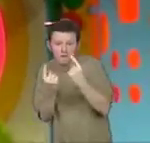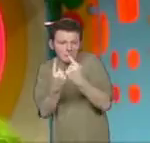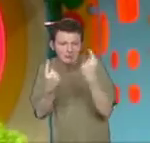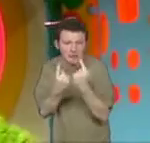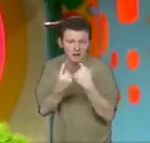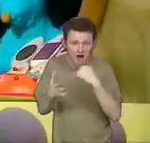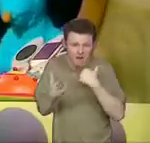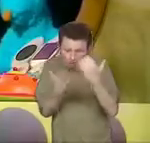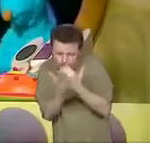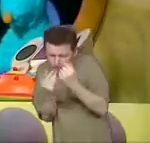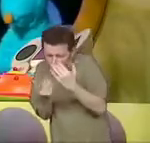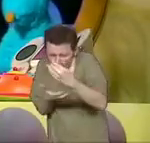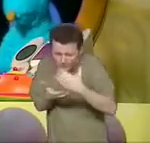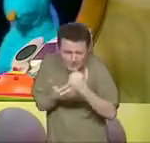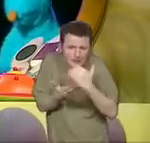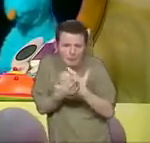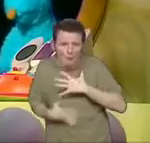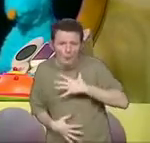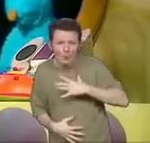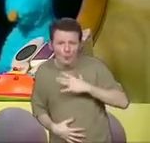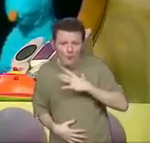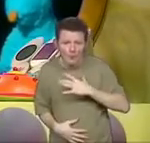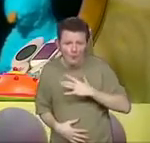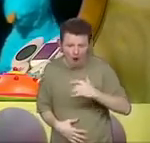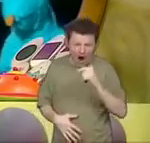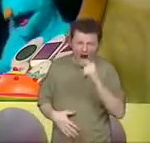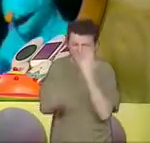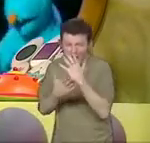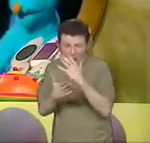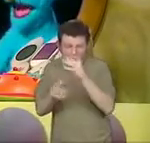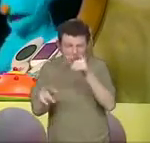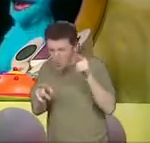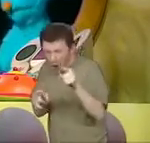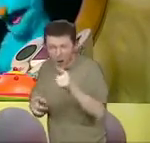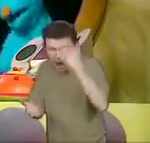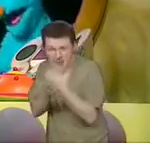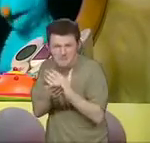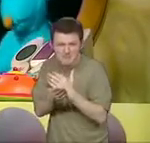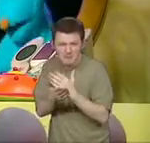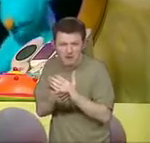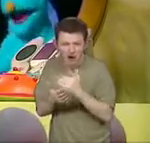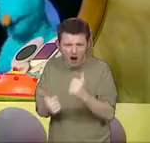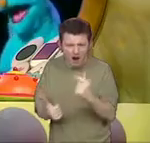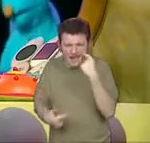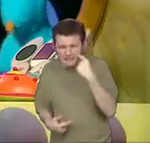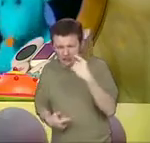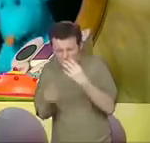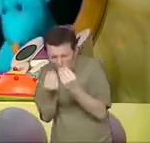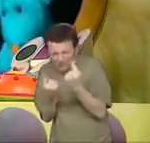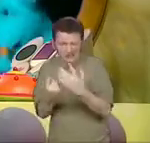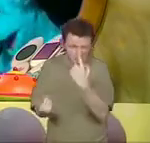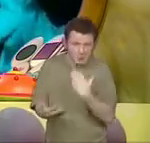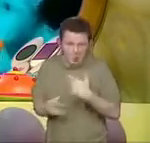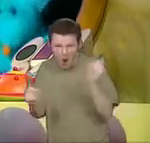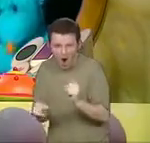soft and squidgy? I'm starting a collection of soft and squidgy things. Oh, are you? Oh, right. Let me see.